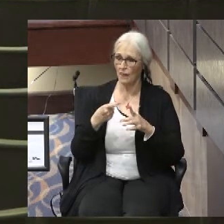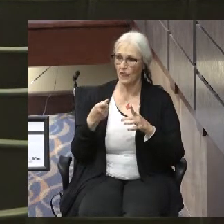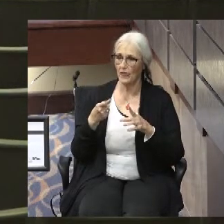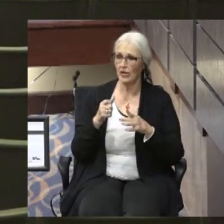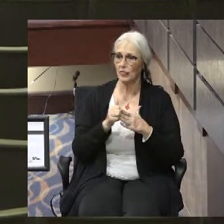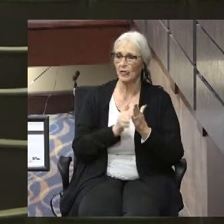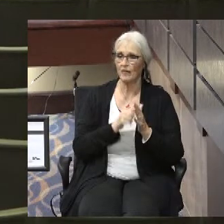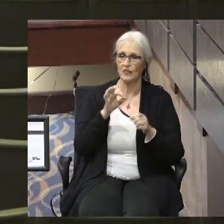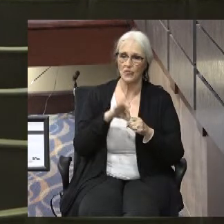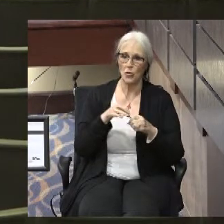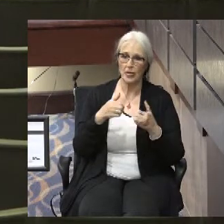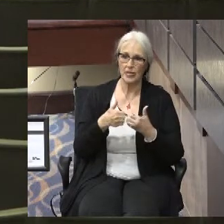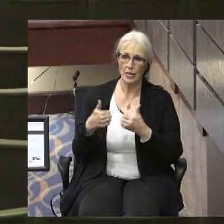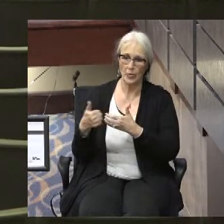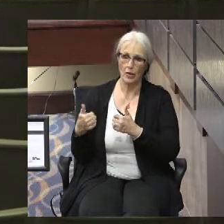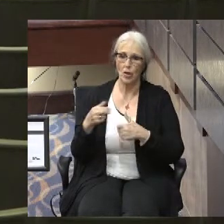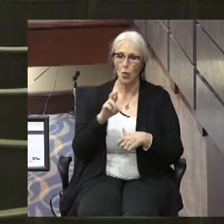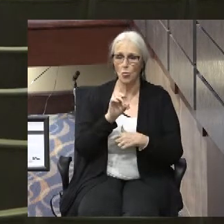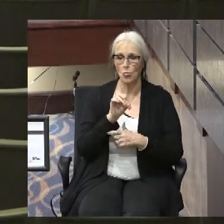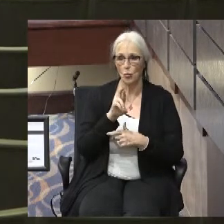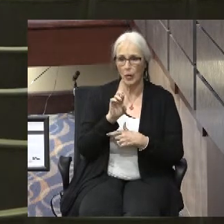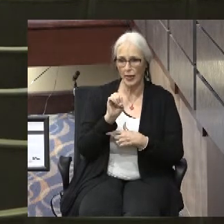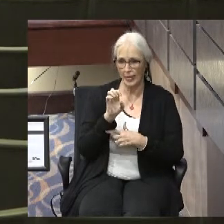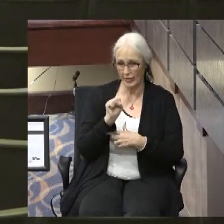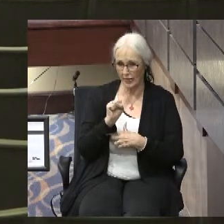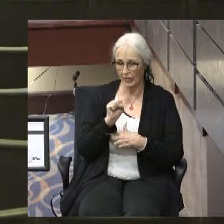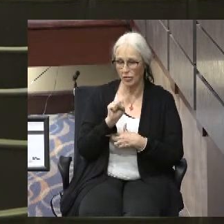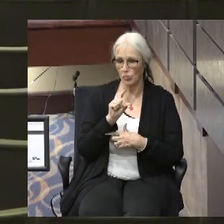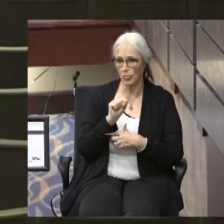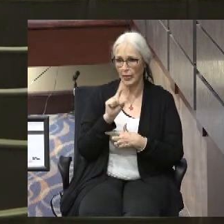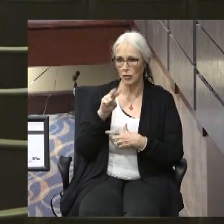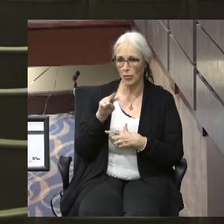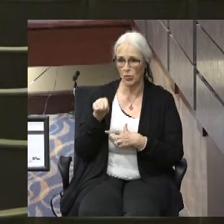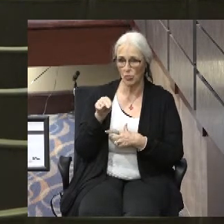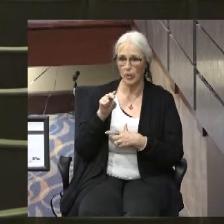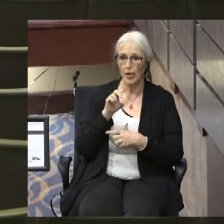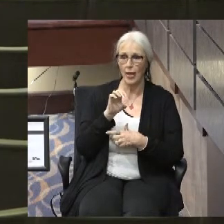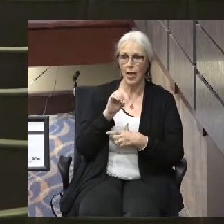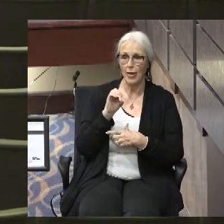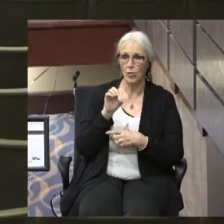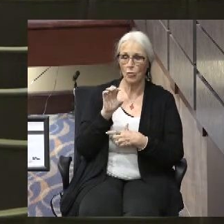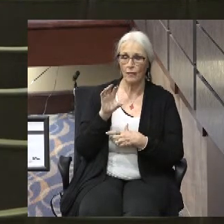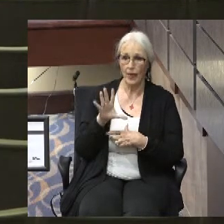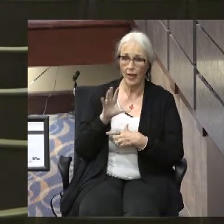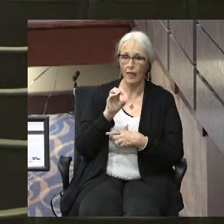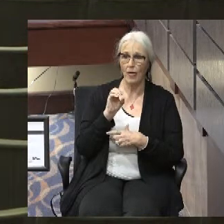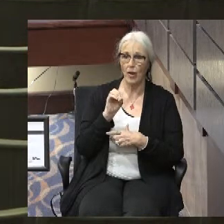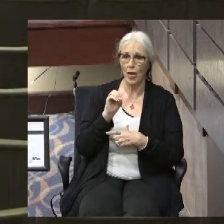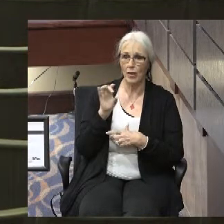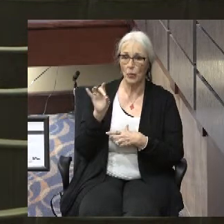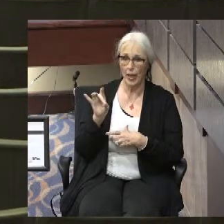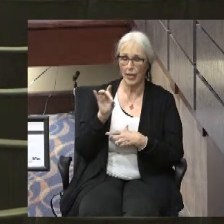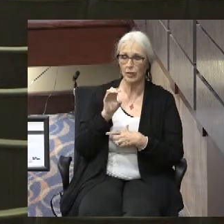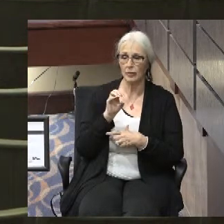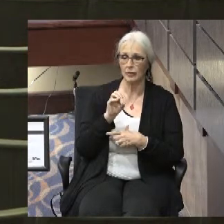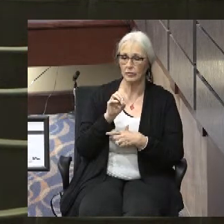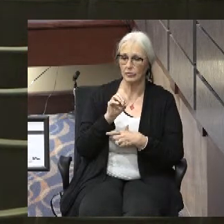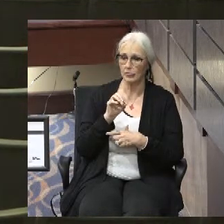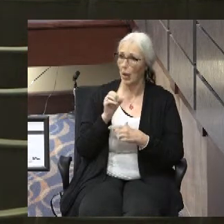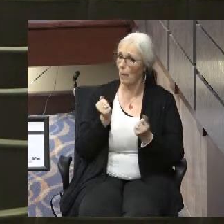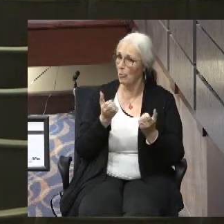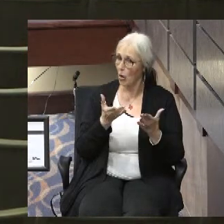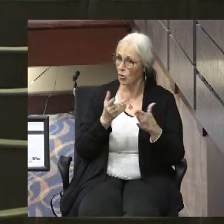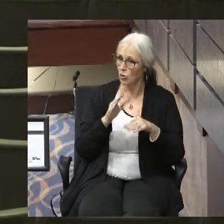on separately. Resolutions 2022-805, 806, 807, and 808. Is there a motion